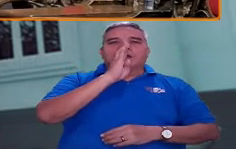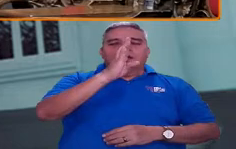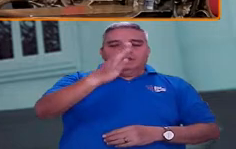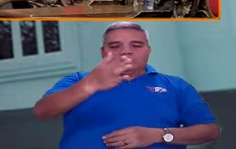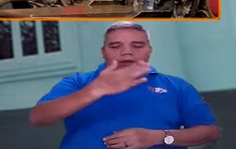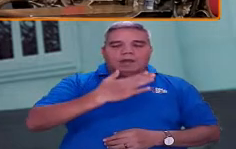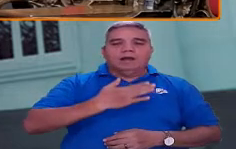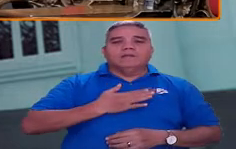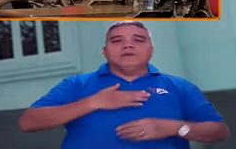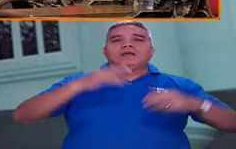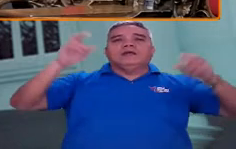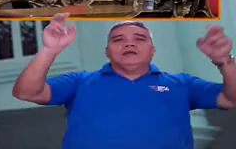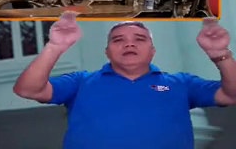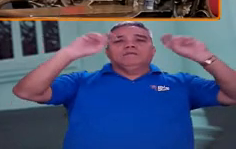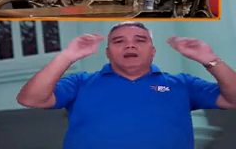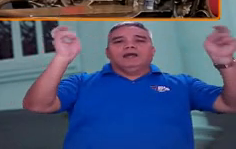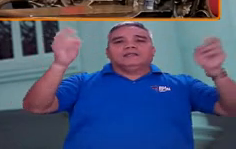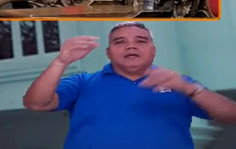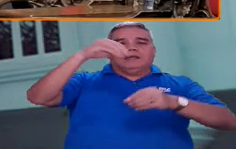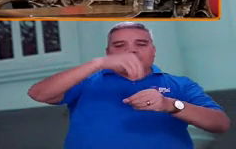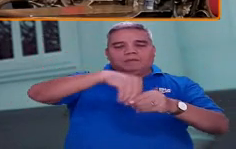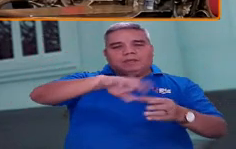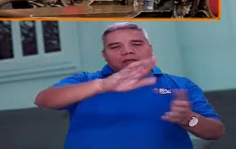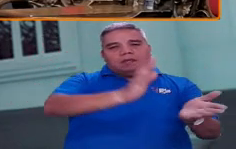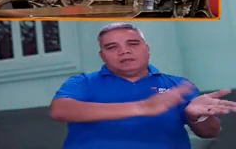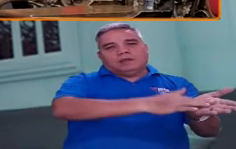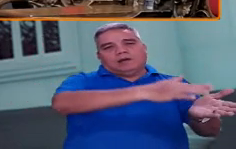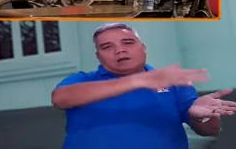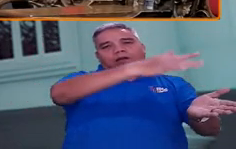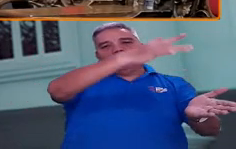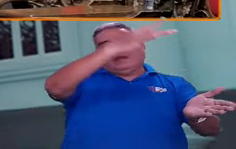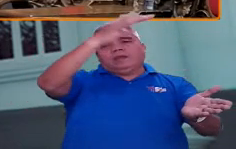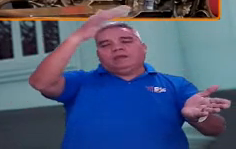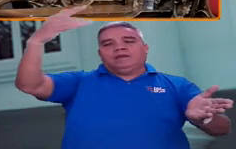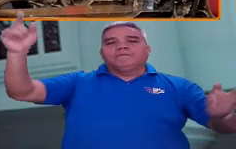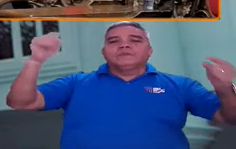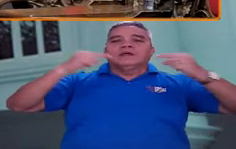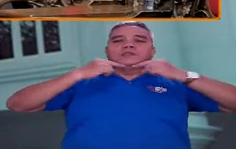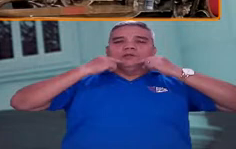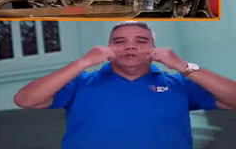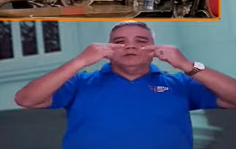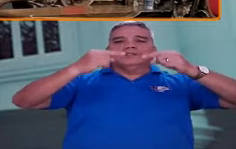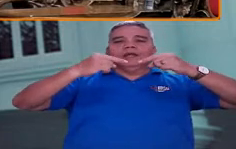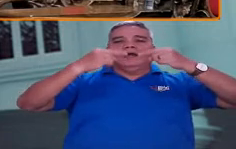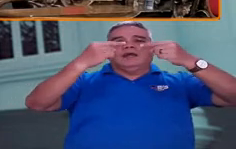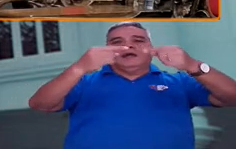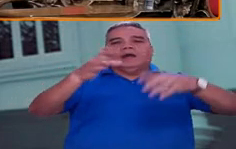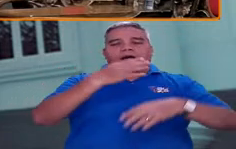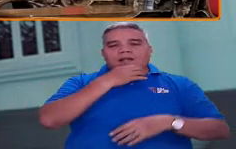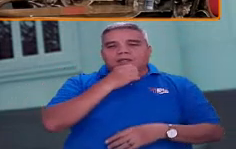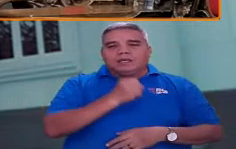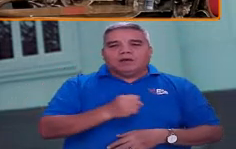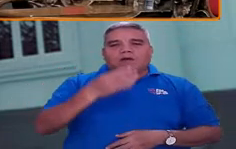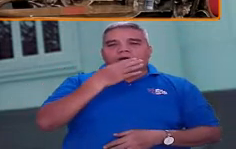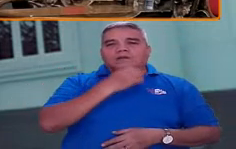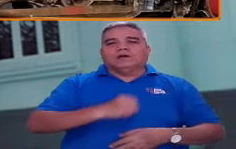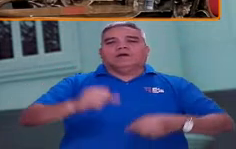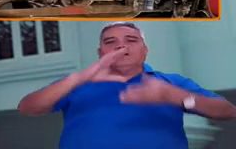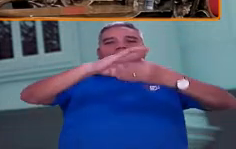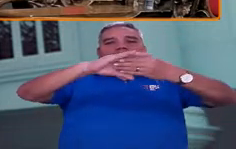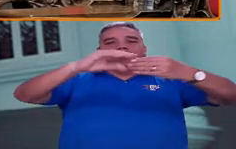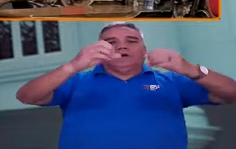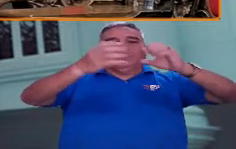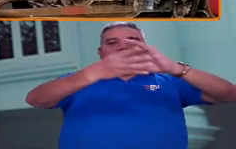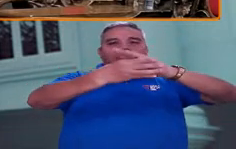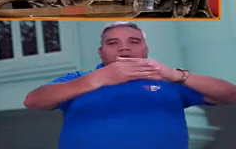Story. 'Twill be my theme in glory to tell the